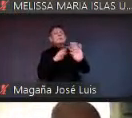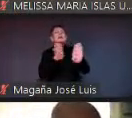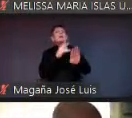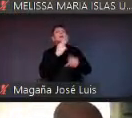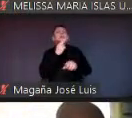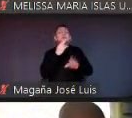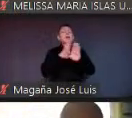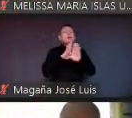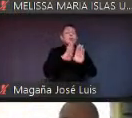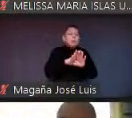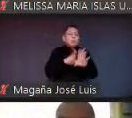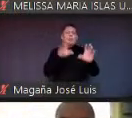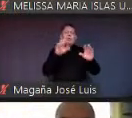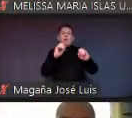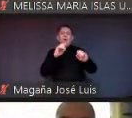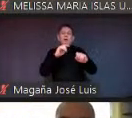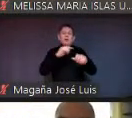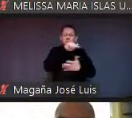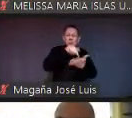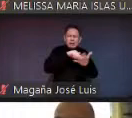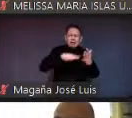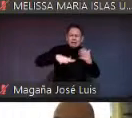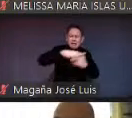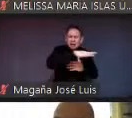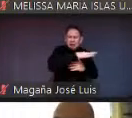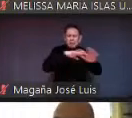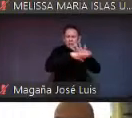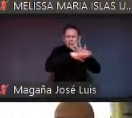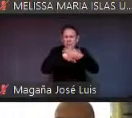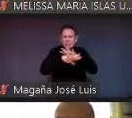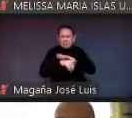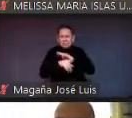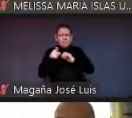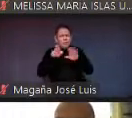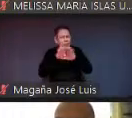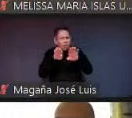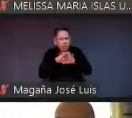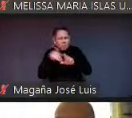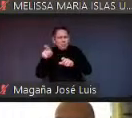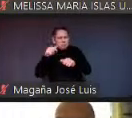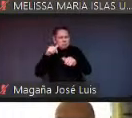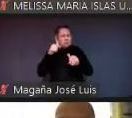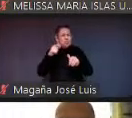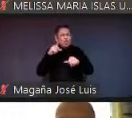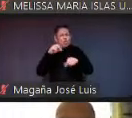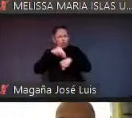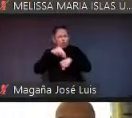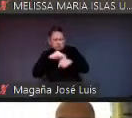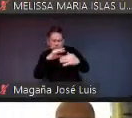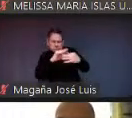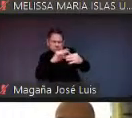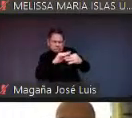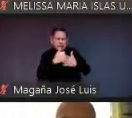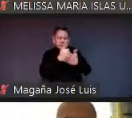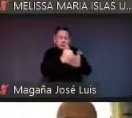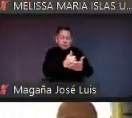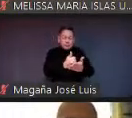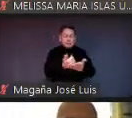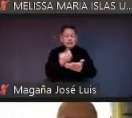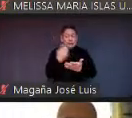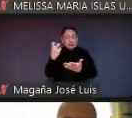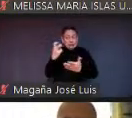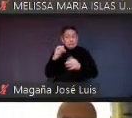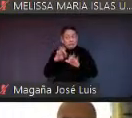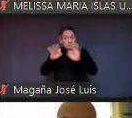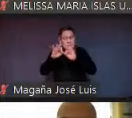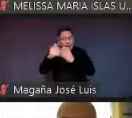and they're adaptable and flexible, as we have all seen, because our world is uncertain and extremely volatile. And